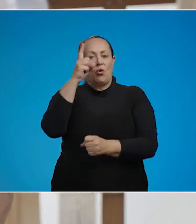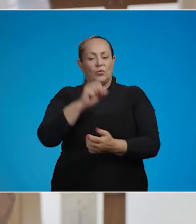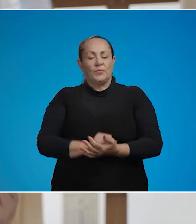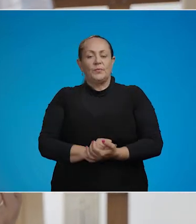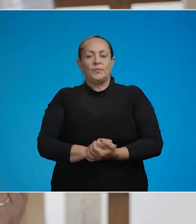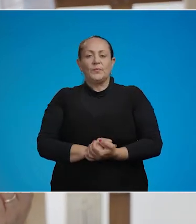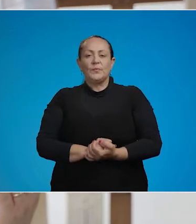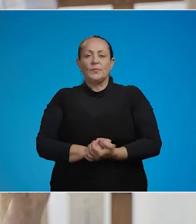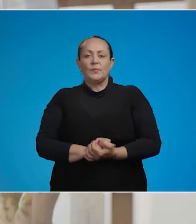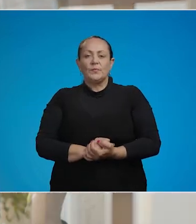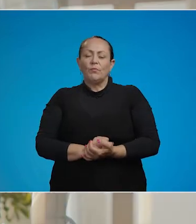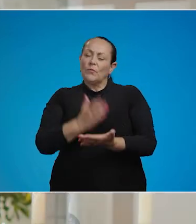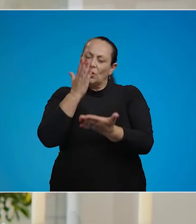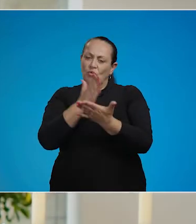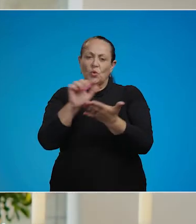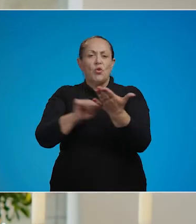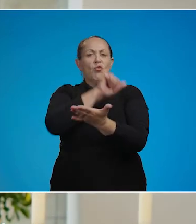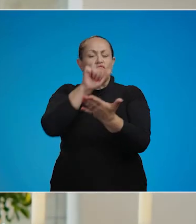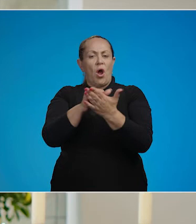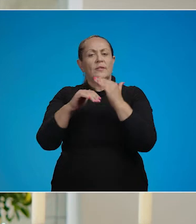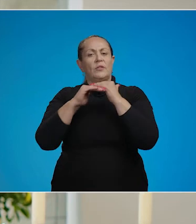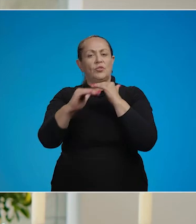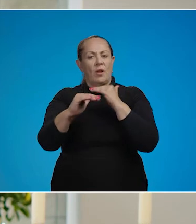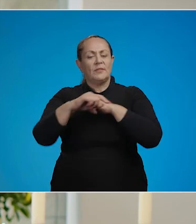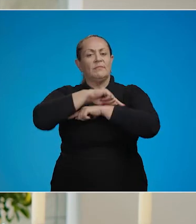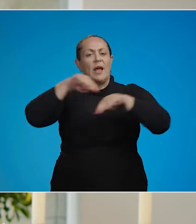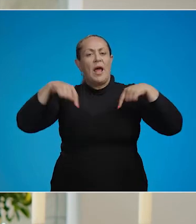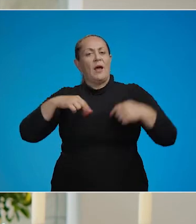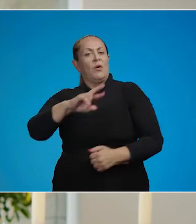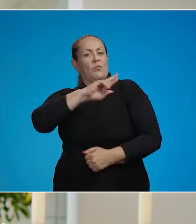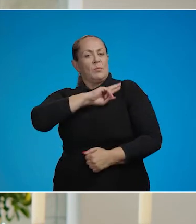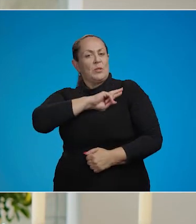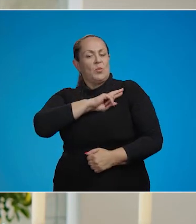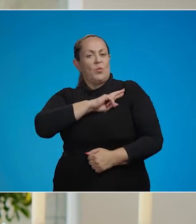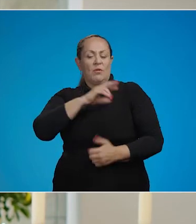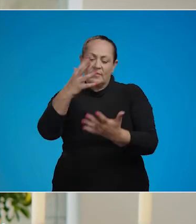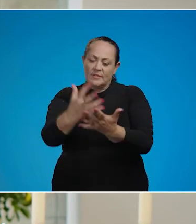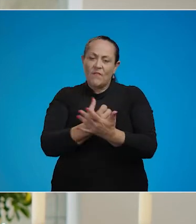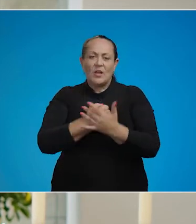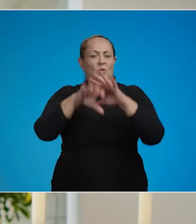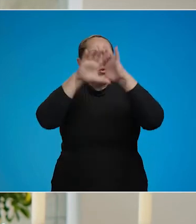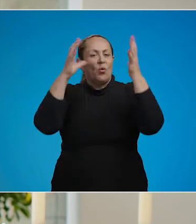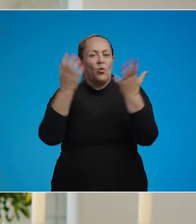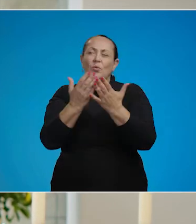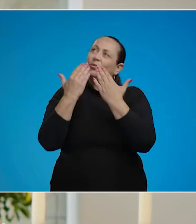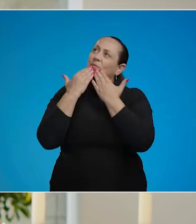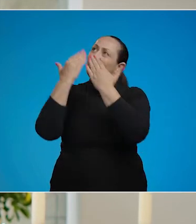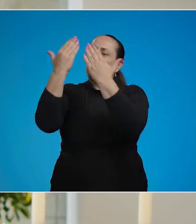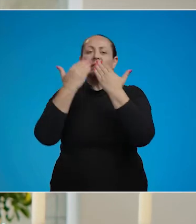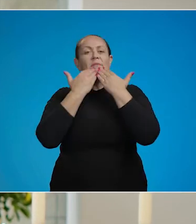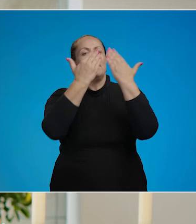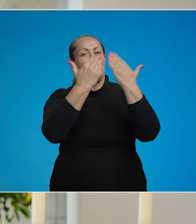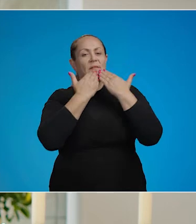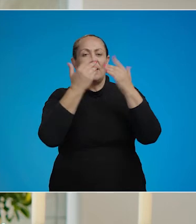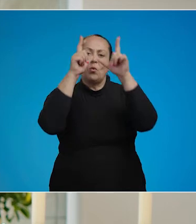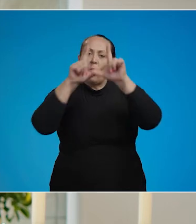God It is truly right and just our duty and our salvation at all times